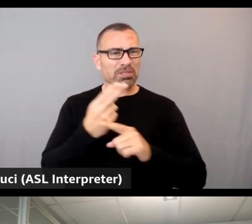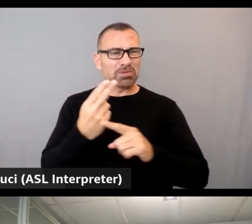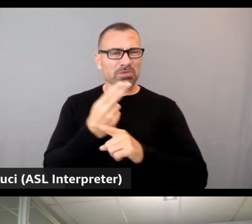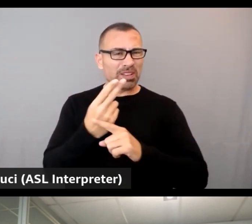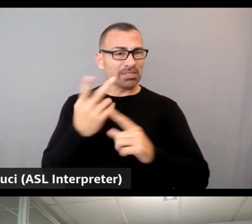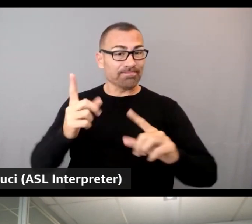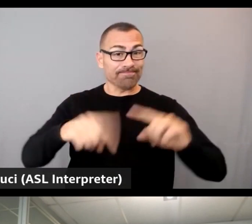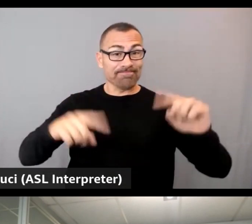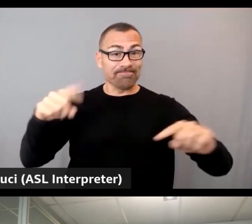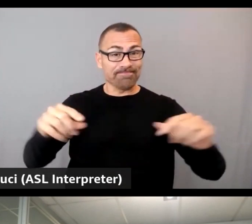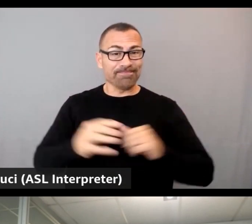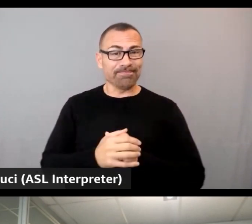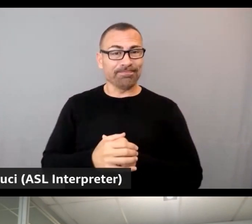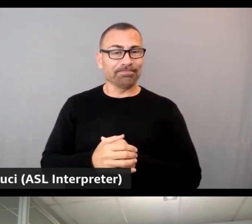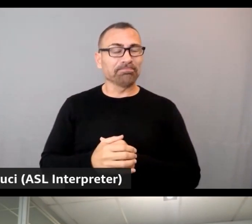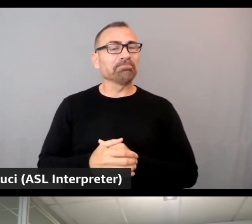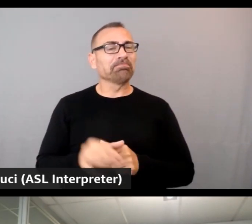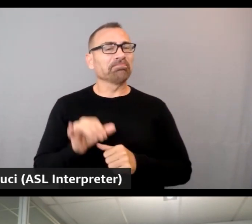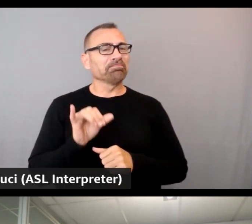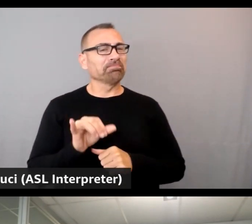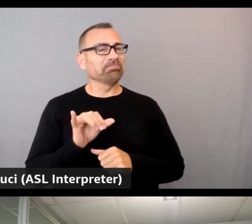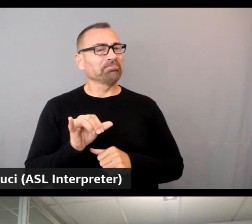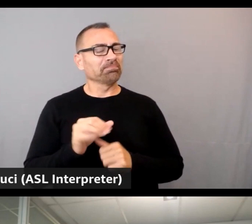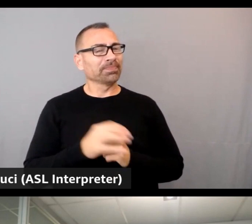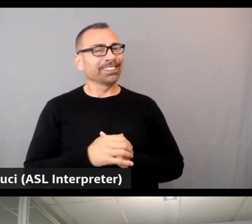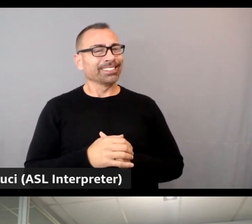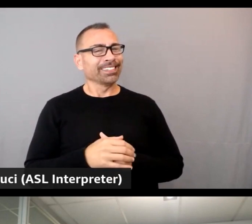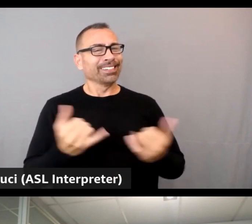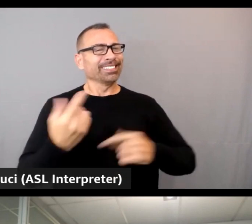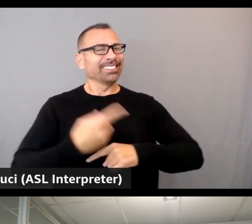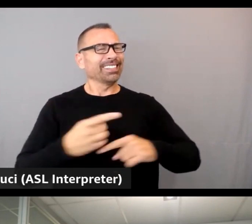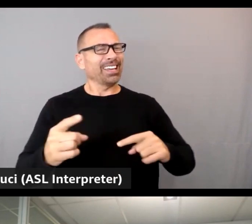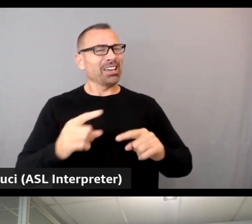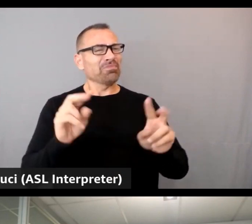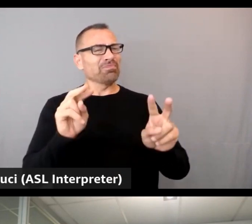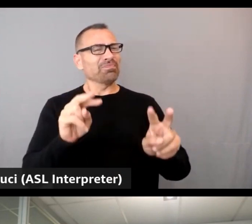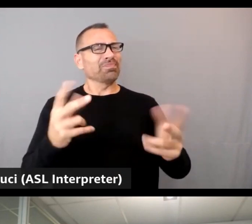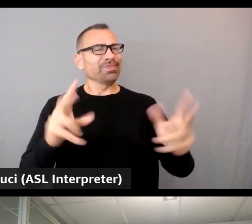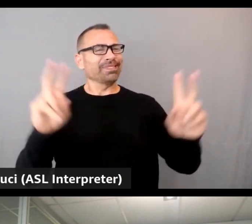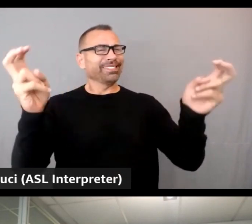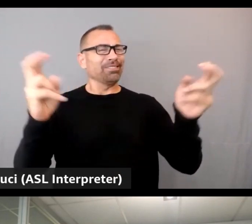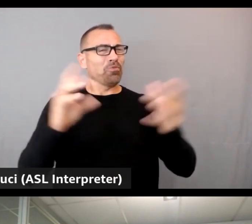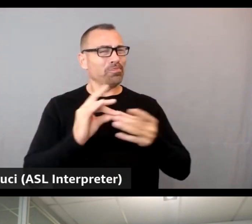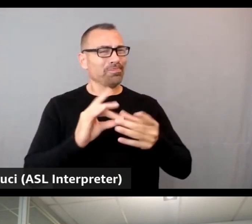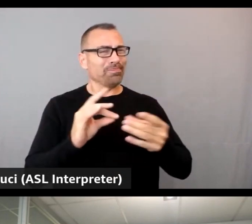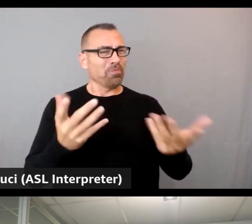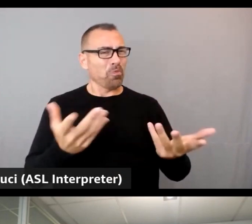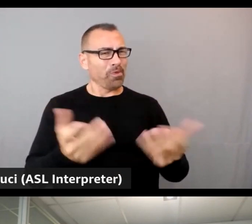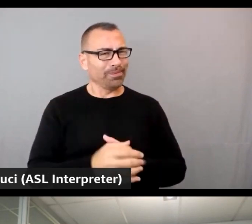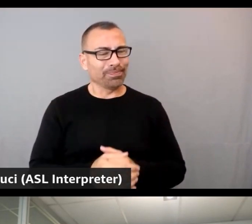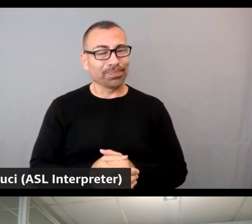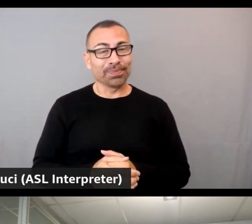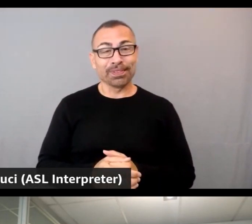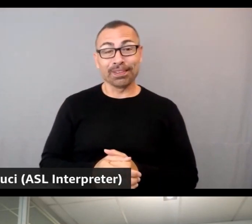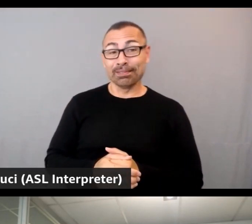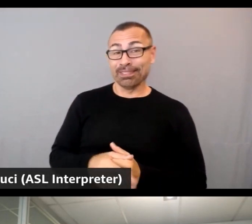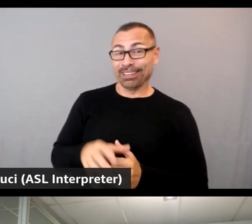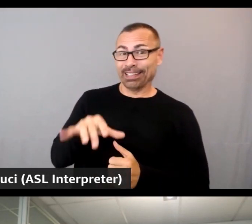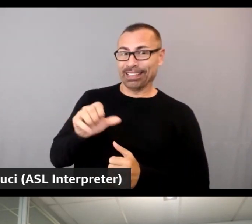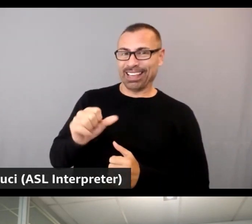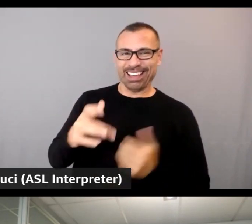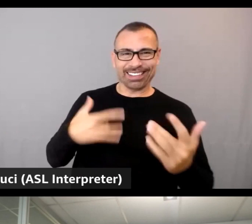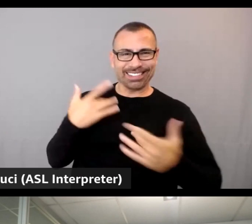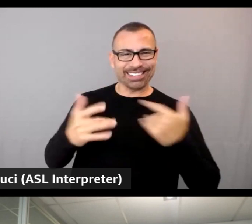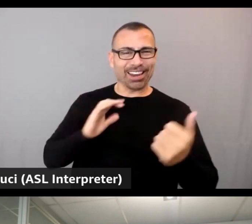Gotcha. So what is it that we're chatting about today? Yeah, we're really excited. So our team has been working for quite a while